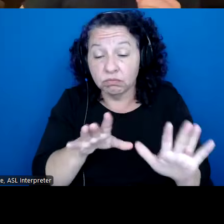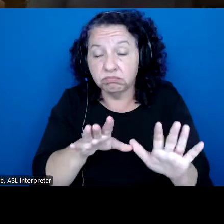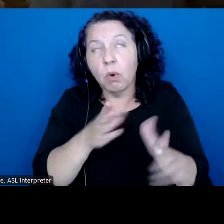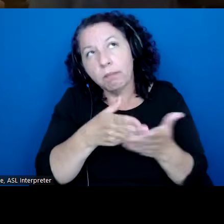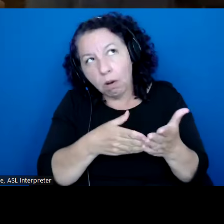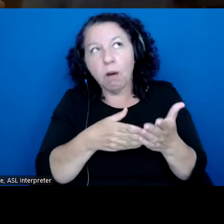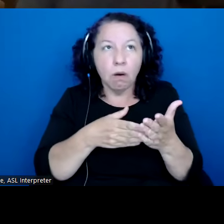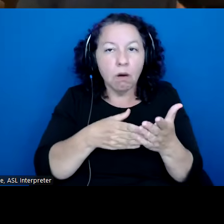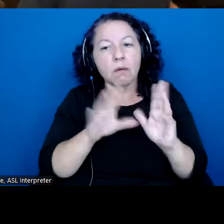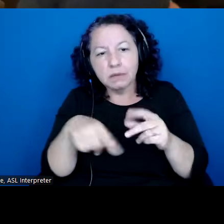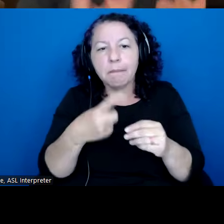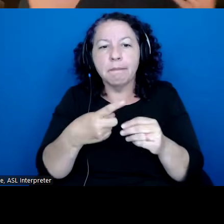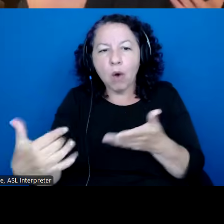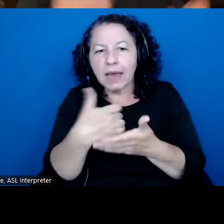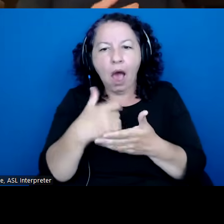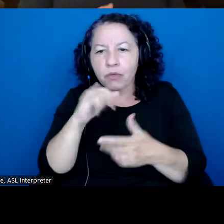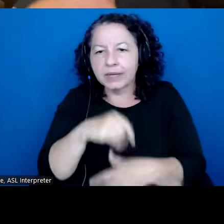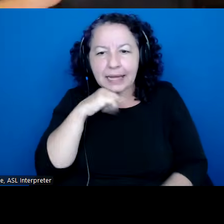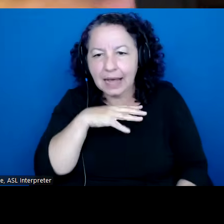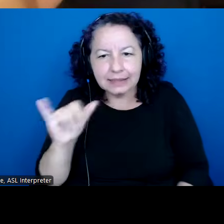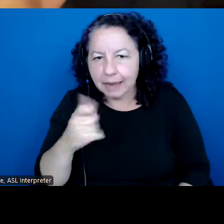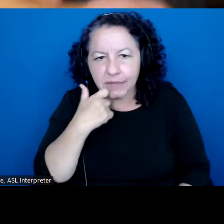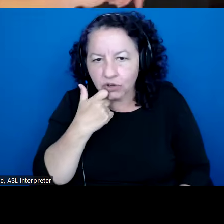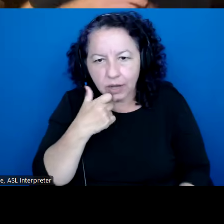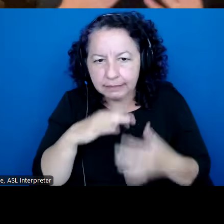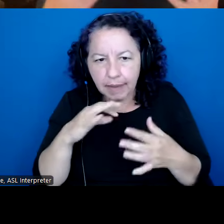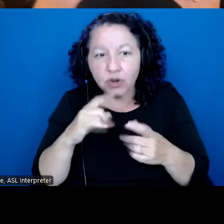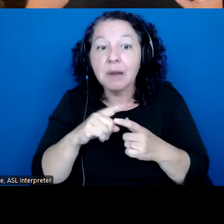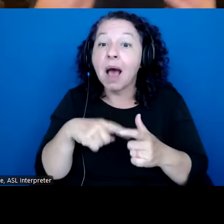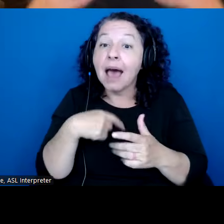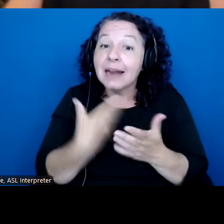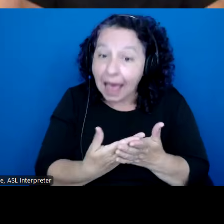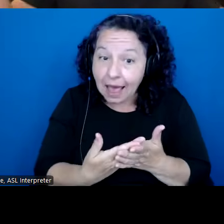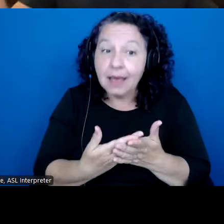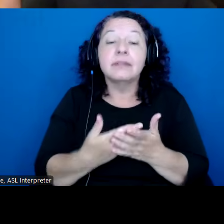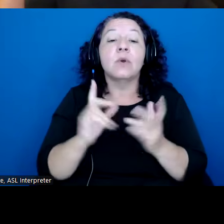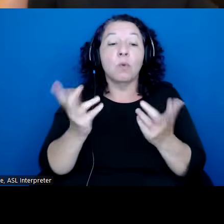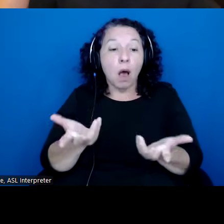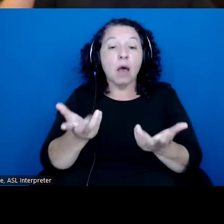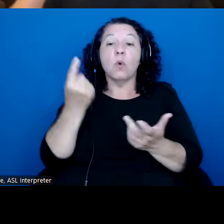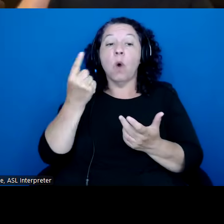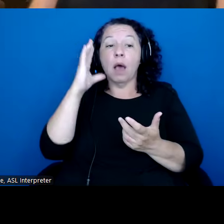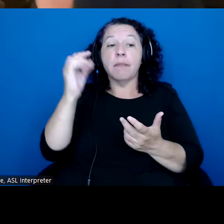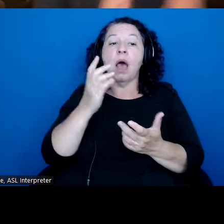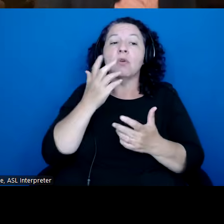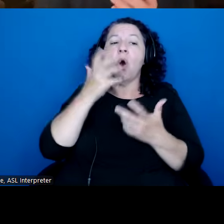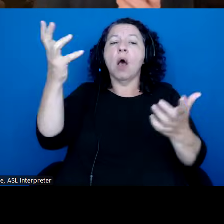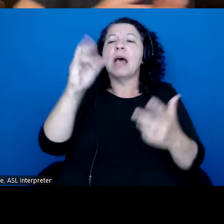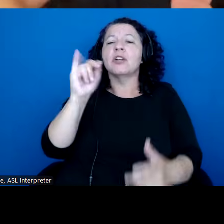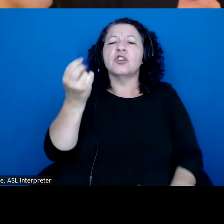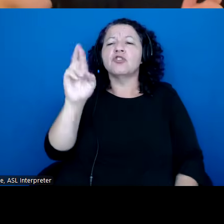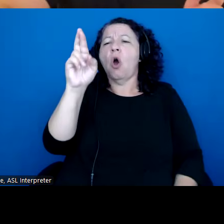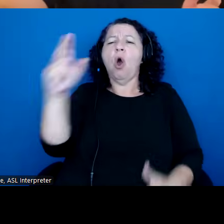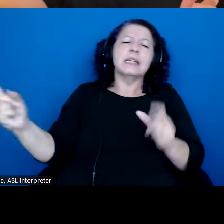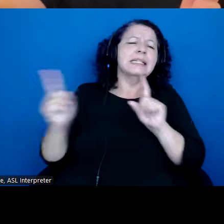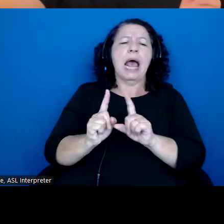least is all about gathering this dust, just like I had told you. But it ends up with this guy, one of the guys calling out, Ishtar, stand by me to further my affairs.